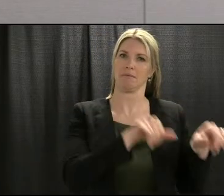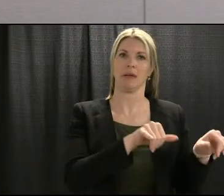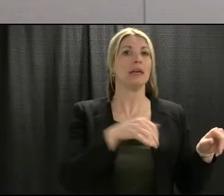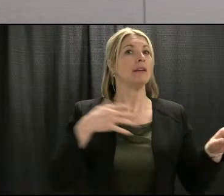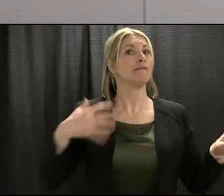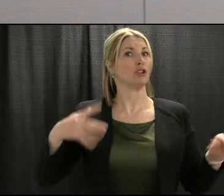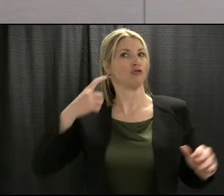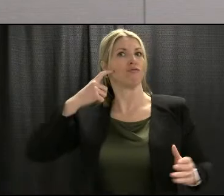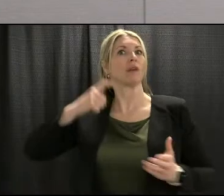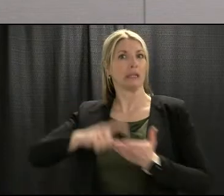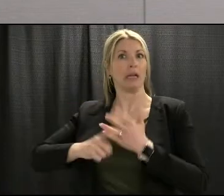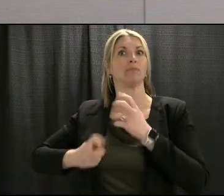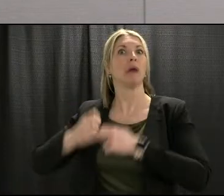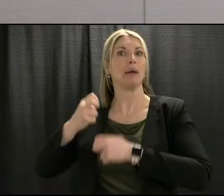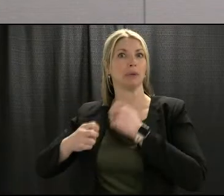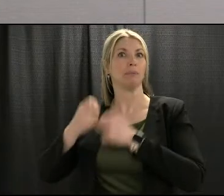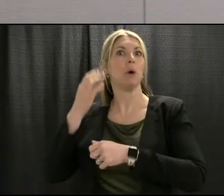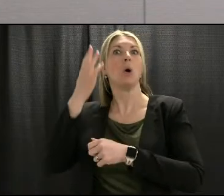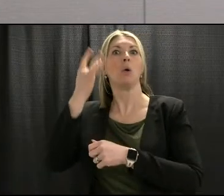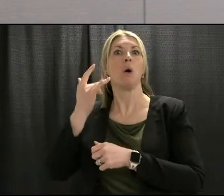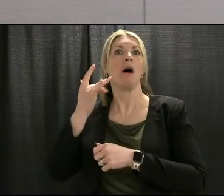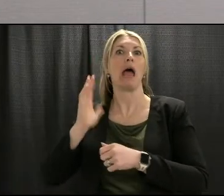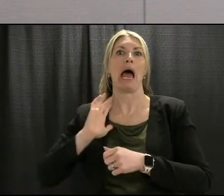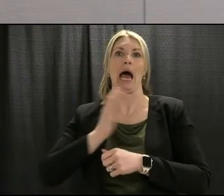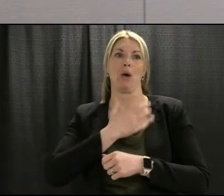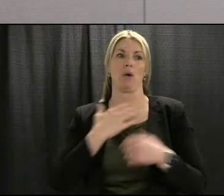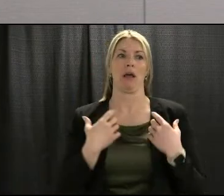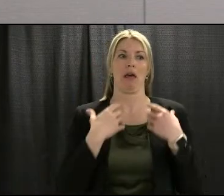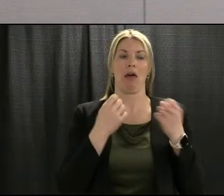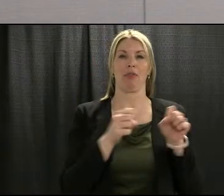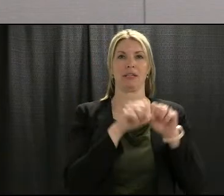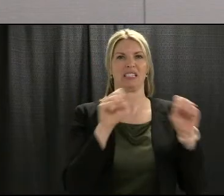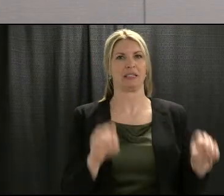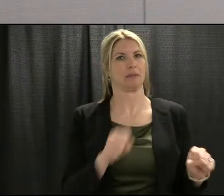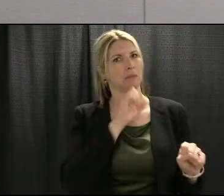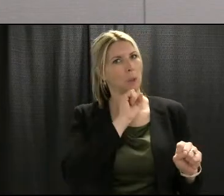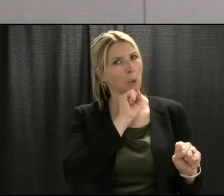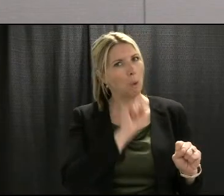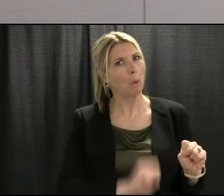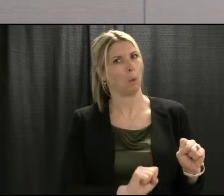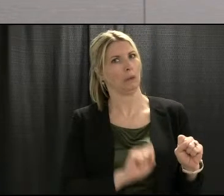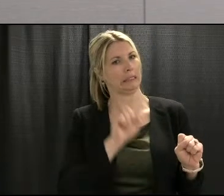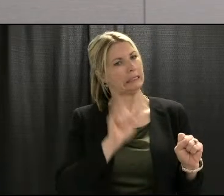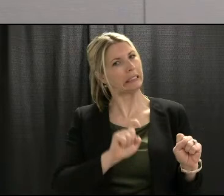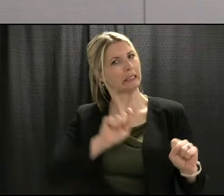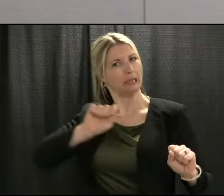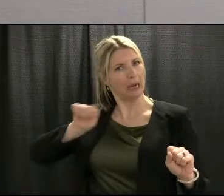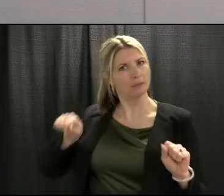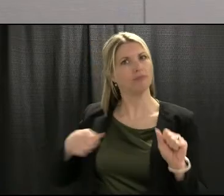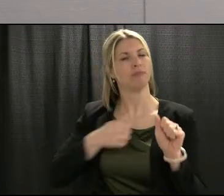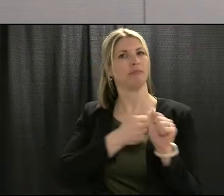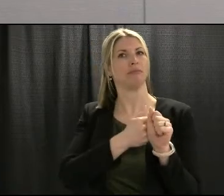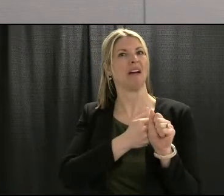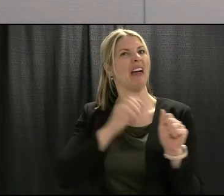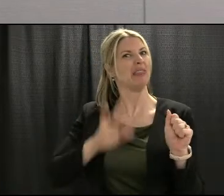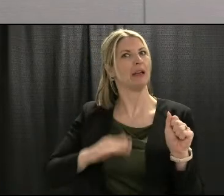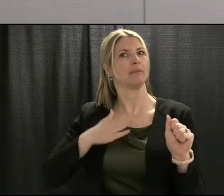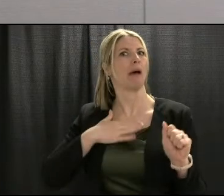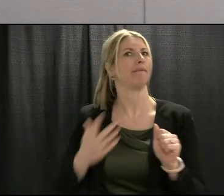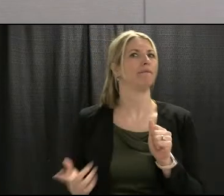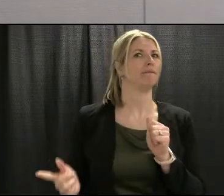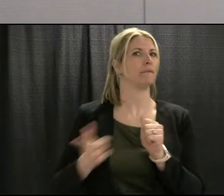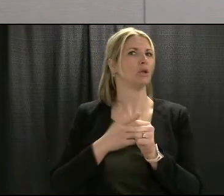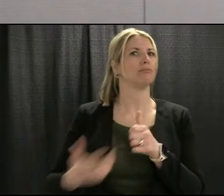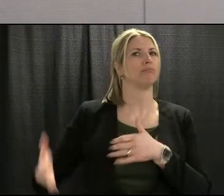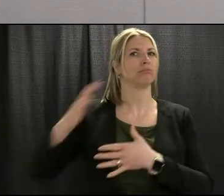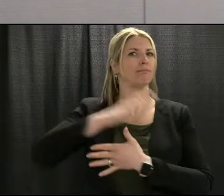immediately to reimagine an outdated healthcare system. It was one of my motivations to enter politics in the first place, and seeing the